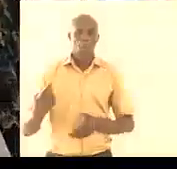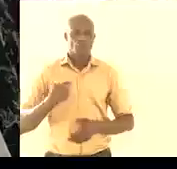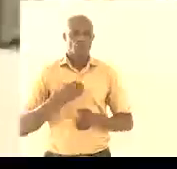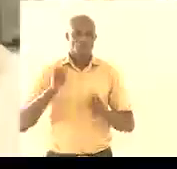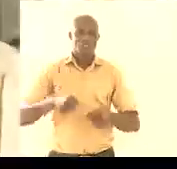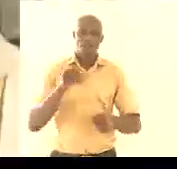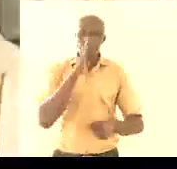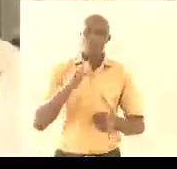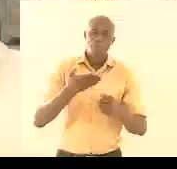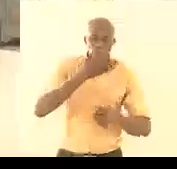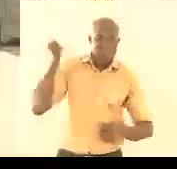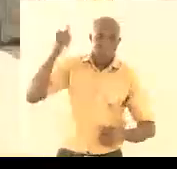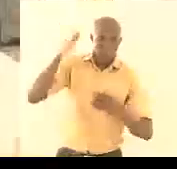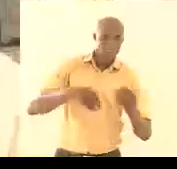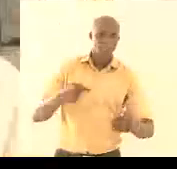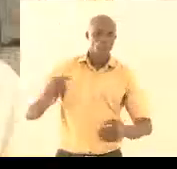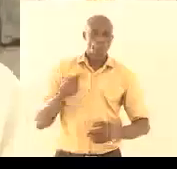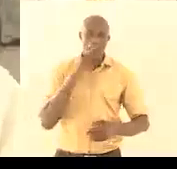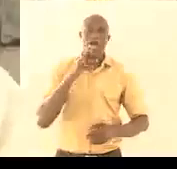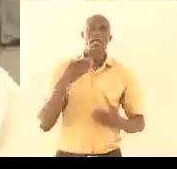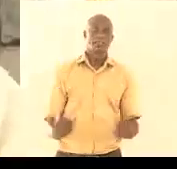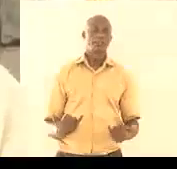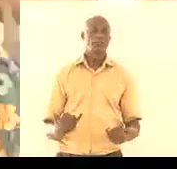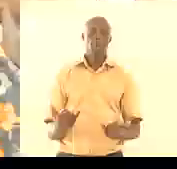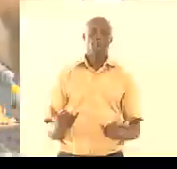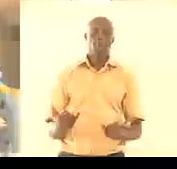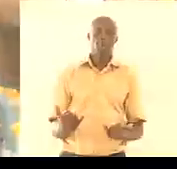We can be better than we are now.